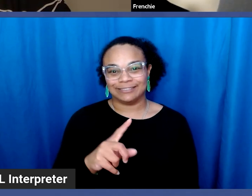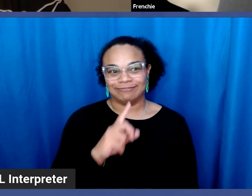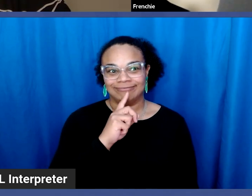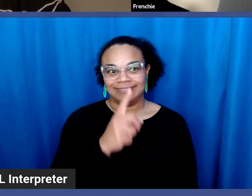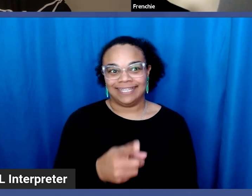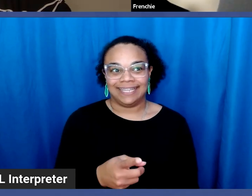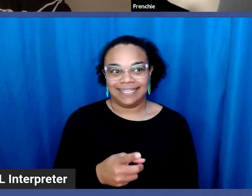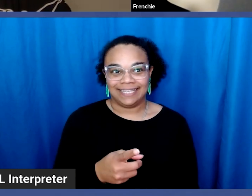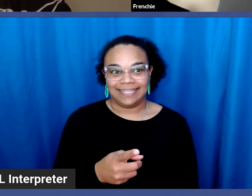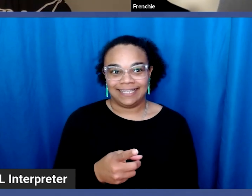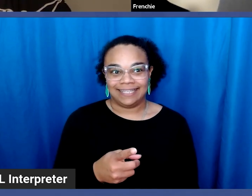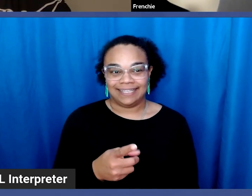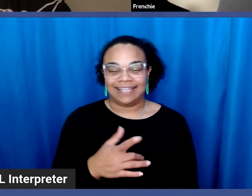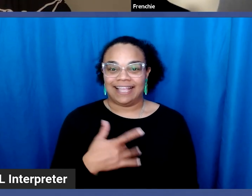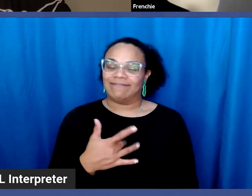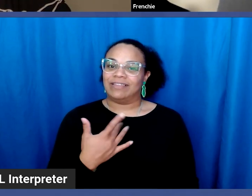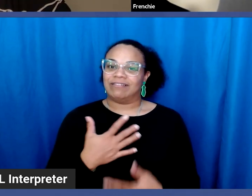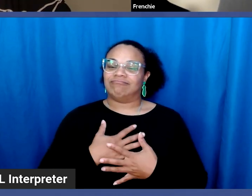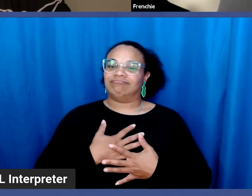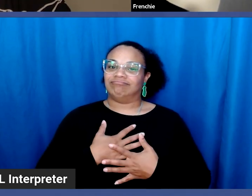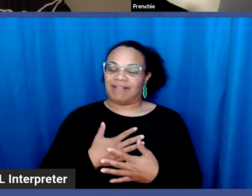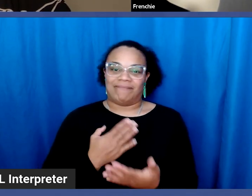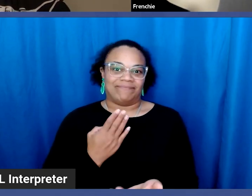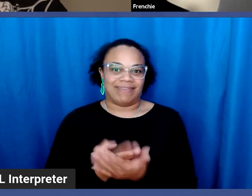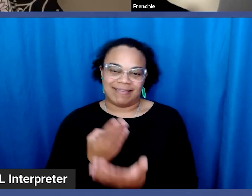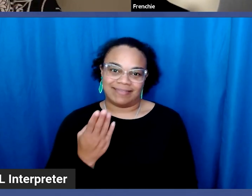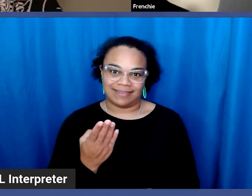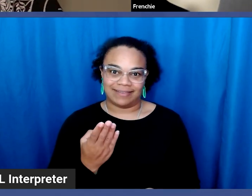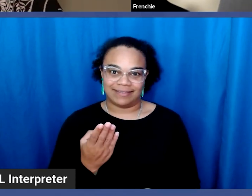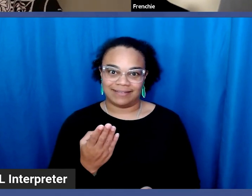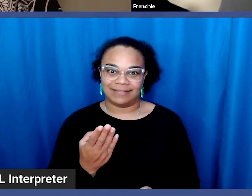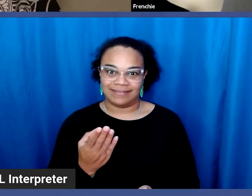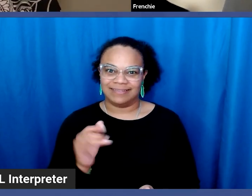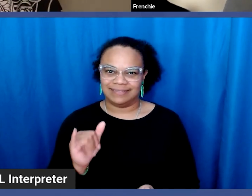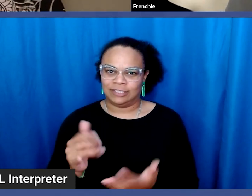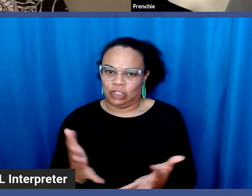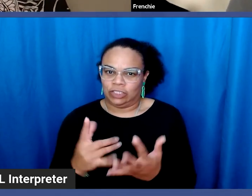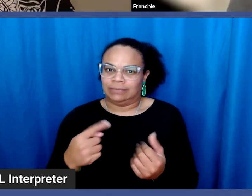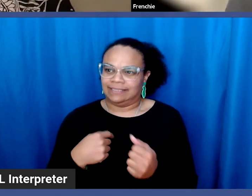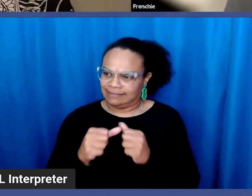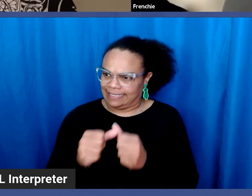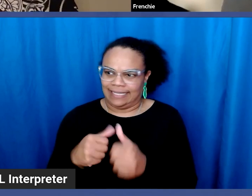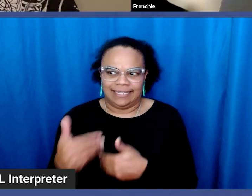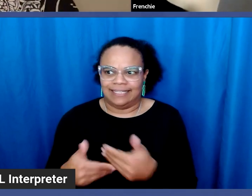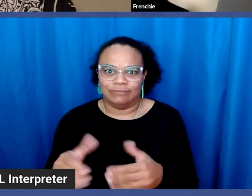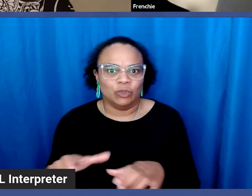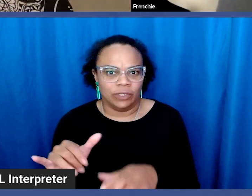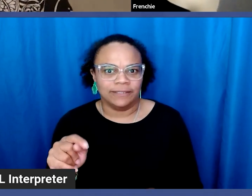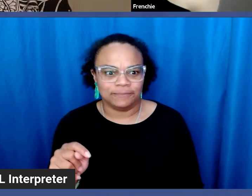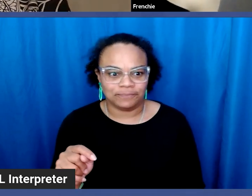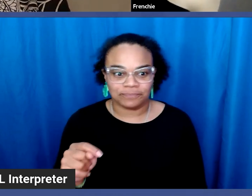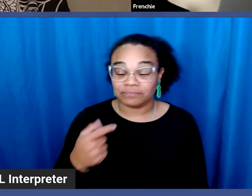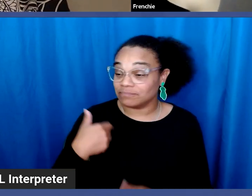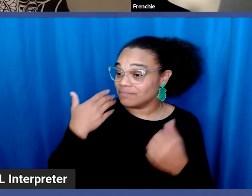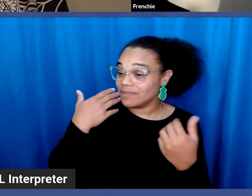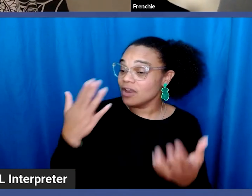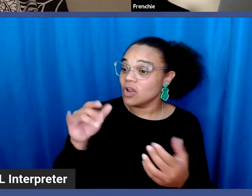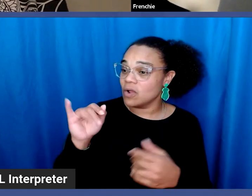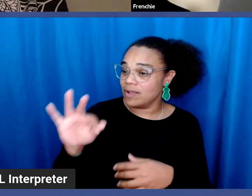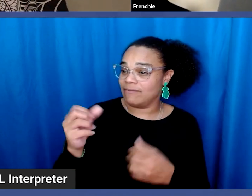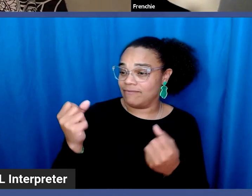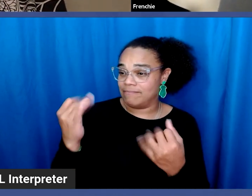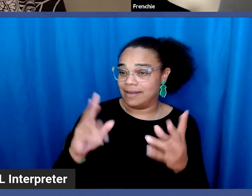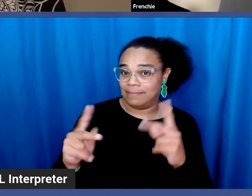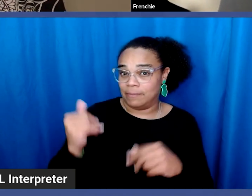just very validating, like, keep doing it, you know? I don't know that a lot of people